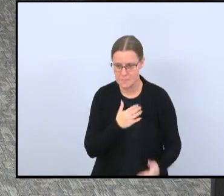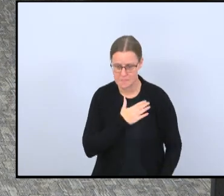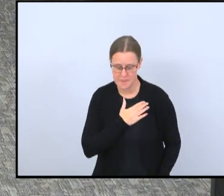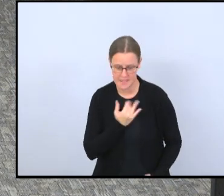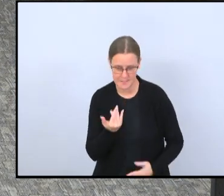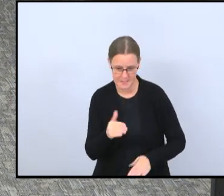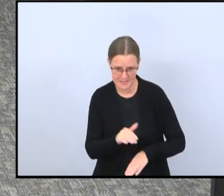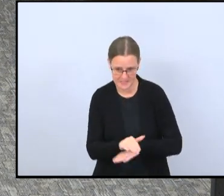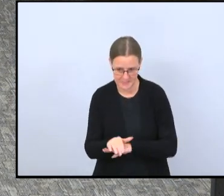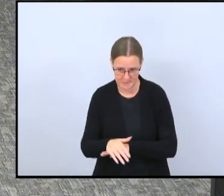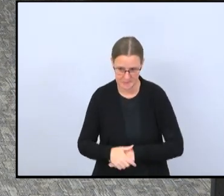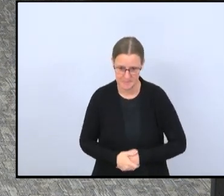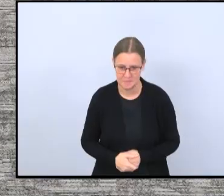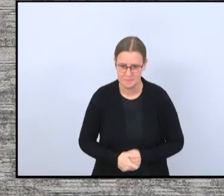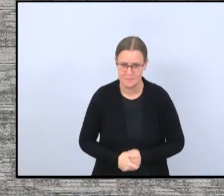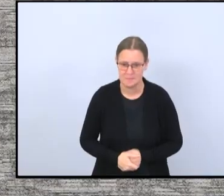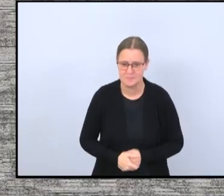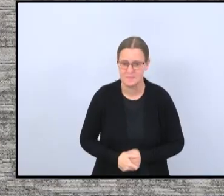evening.